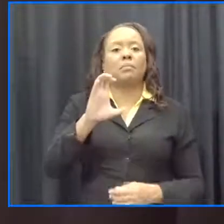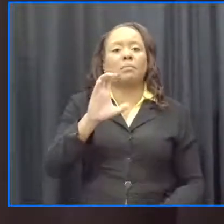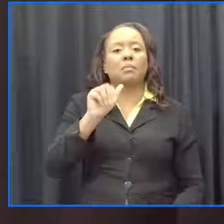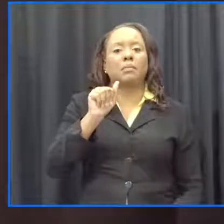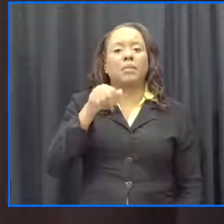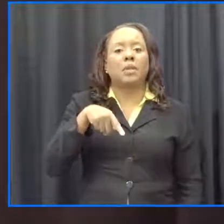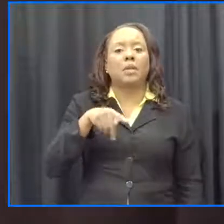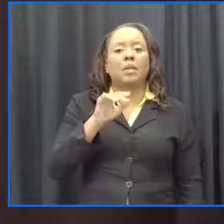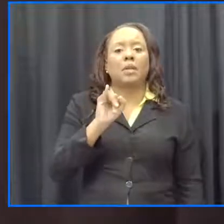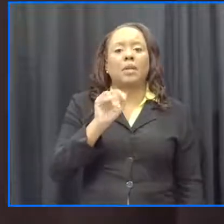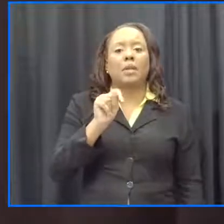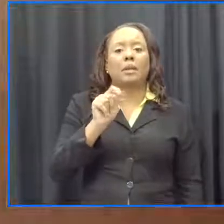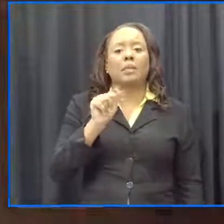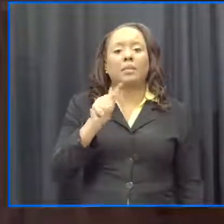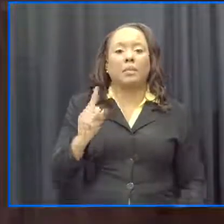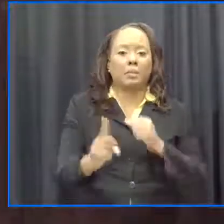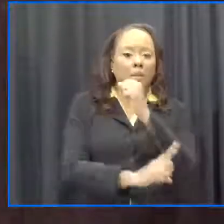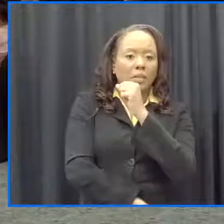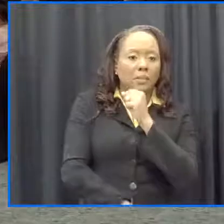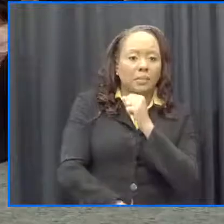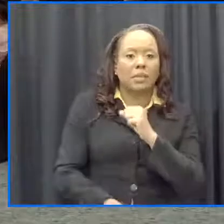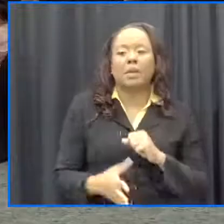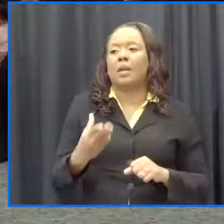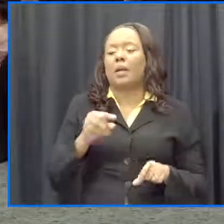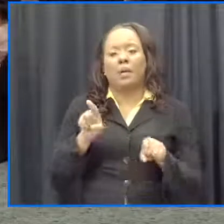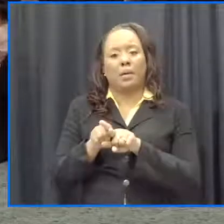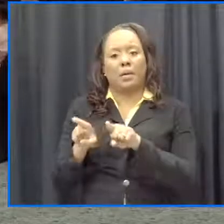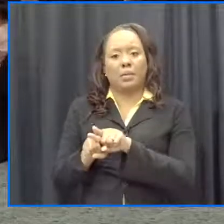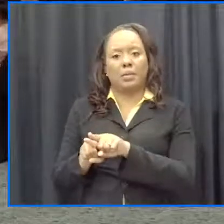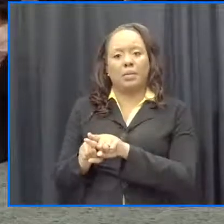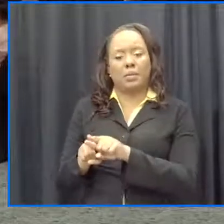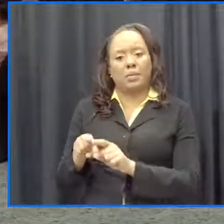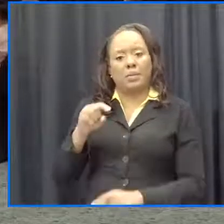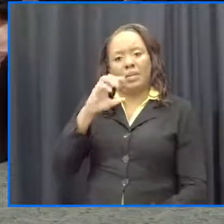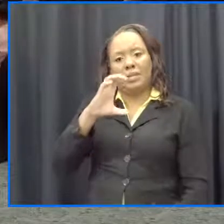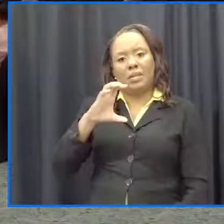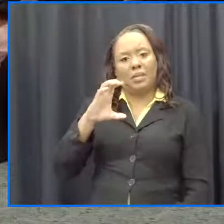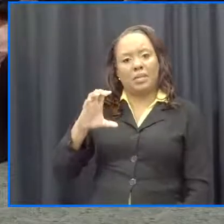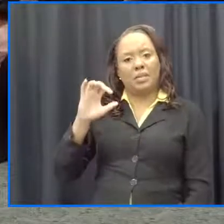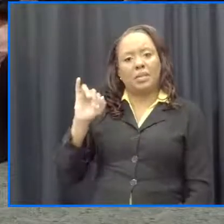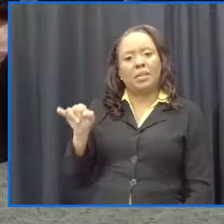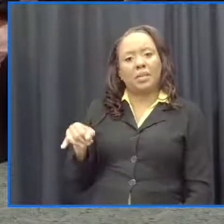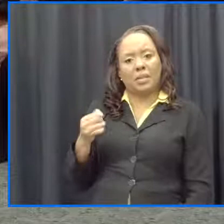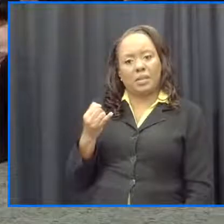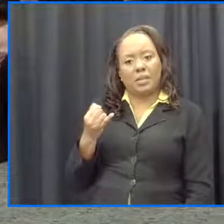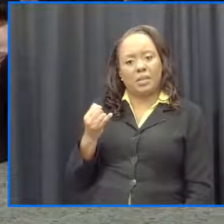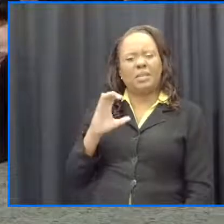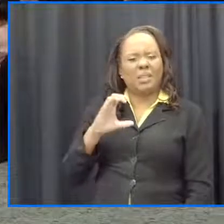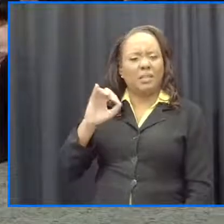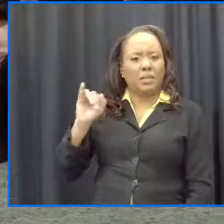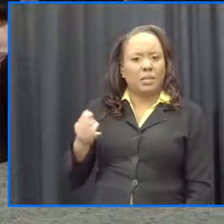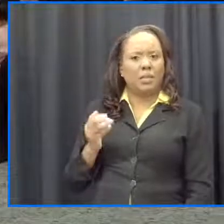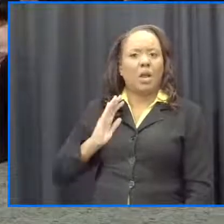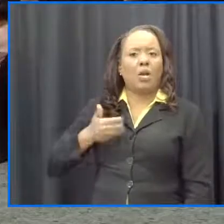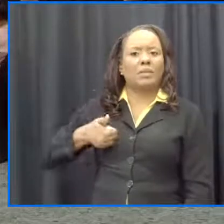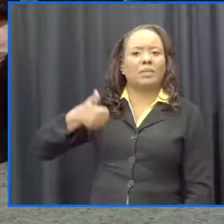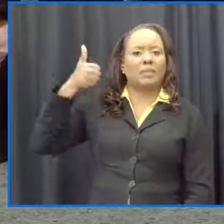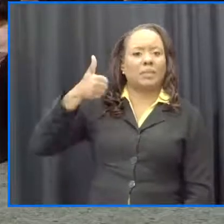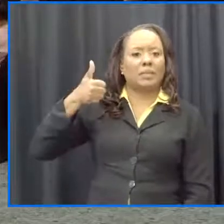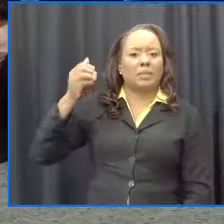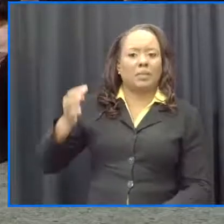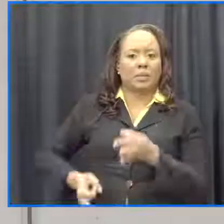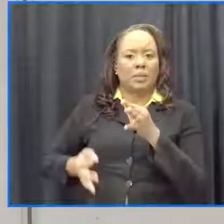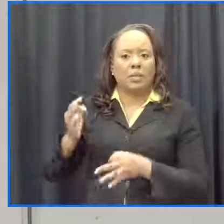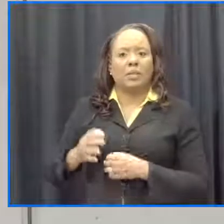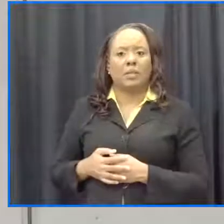mandatory, to the current position seen in the decisions of the Caribbean Court of Justice in the case of Nervé, which ruled